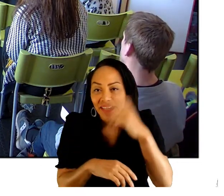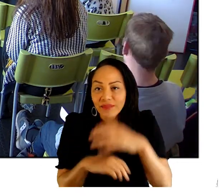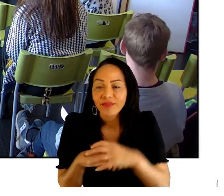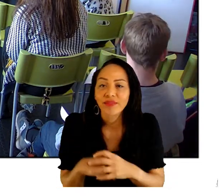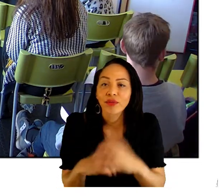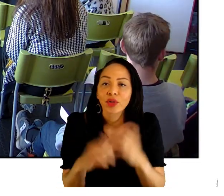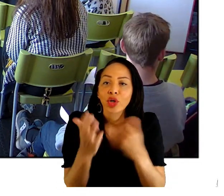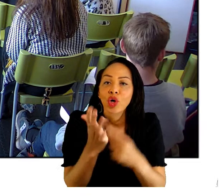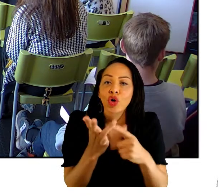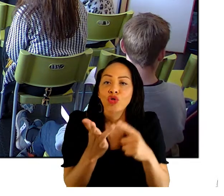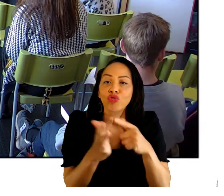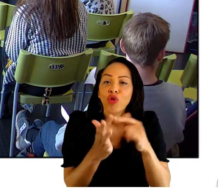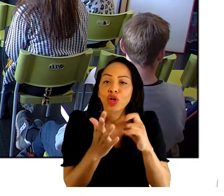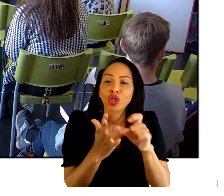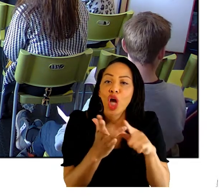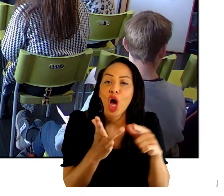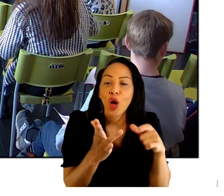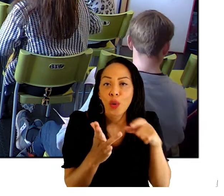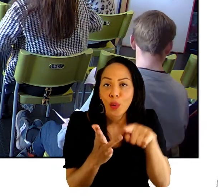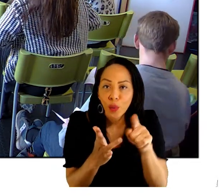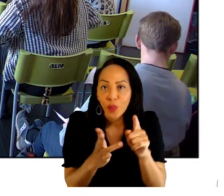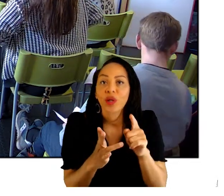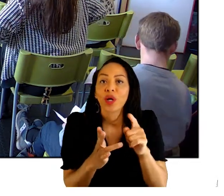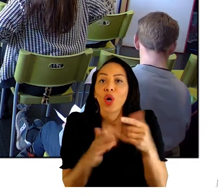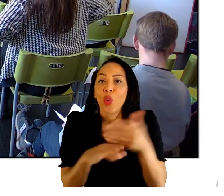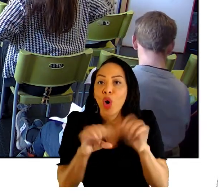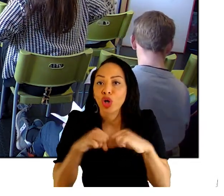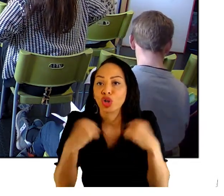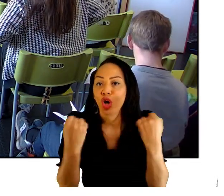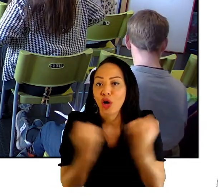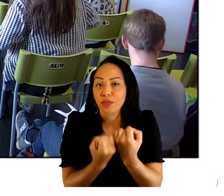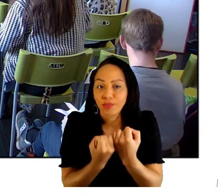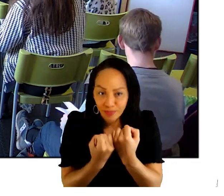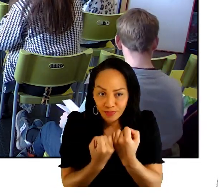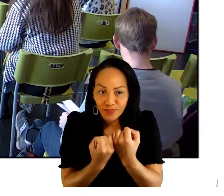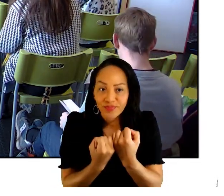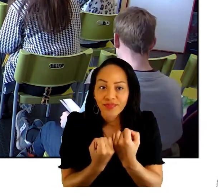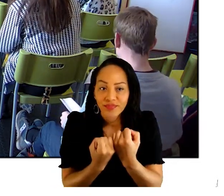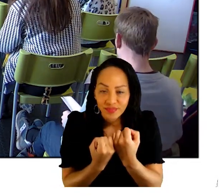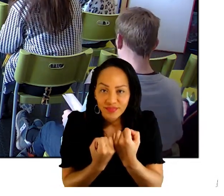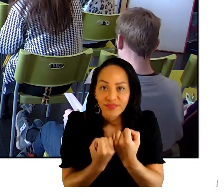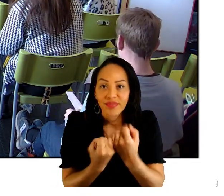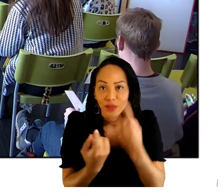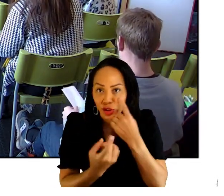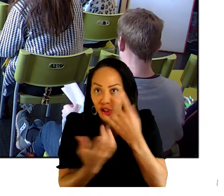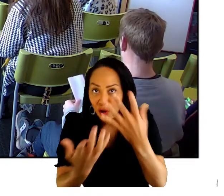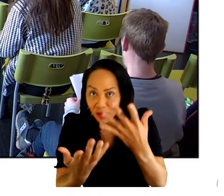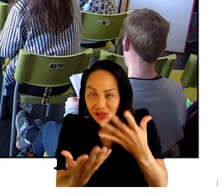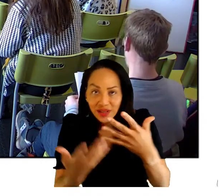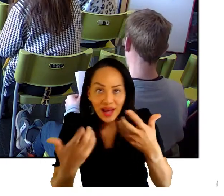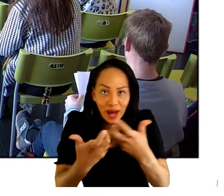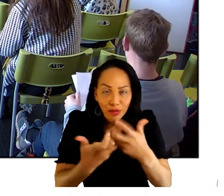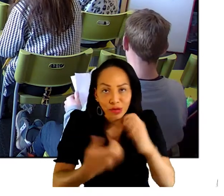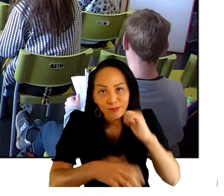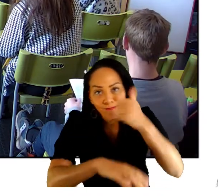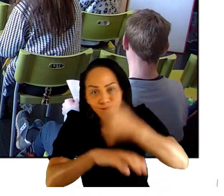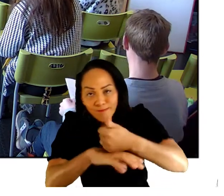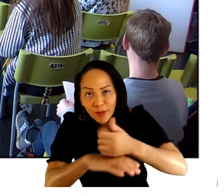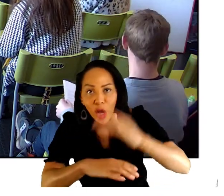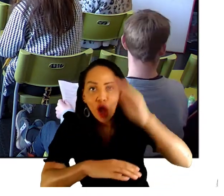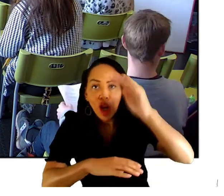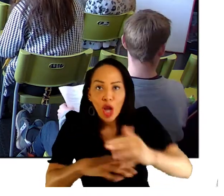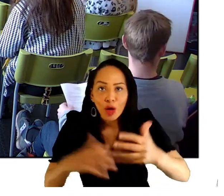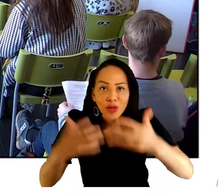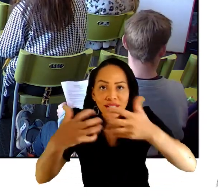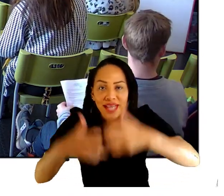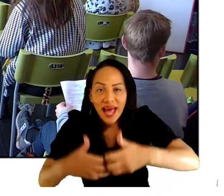Tuesday evening where Harriet Horban-Worley will be showing us how to build our own low-tech digital gardens. That's part of their residency with Container Magazine